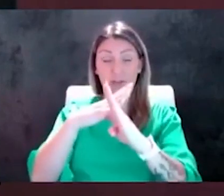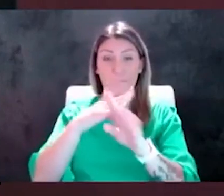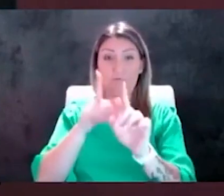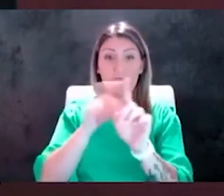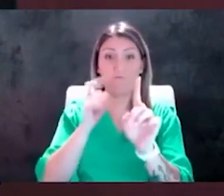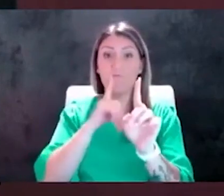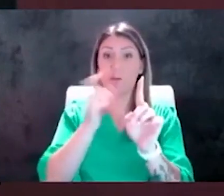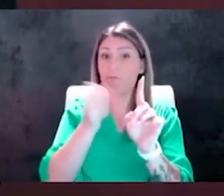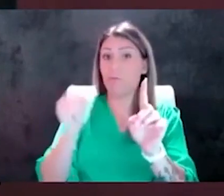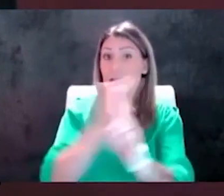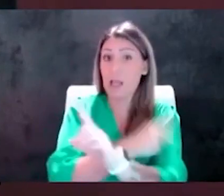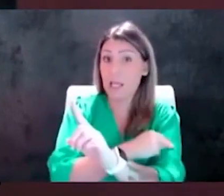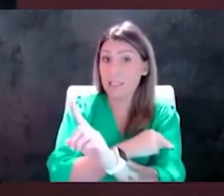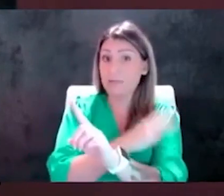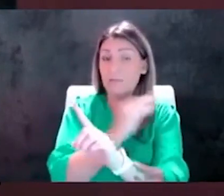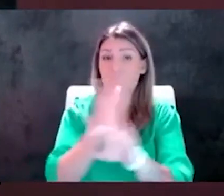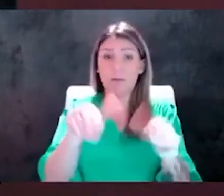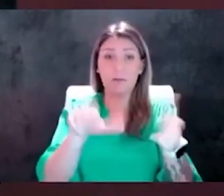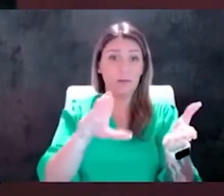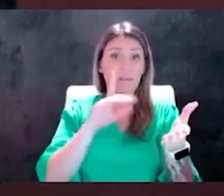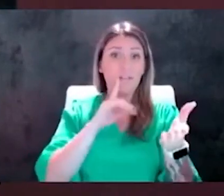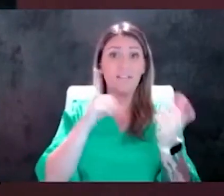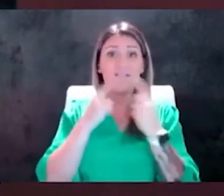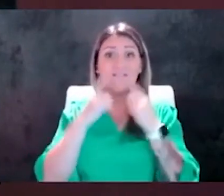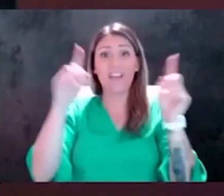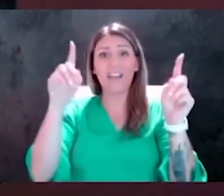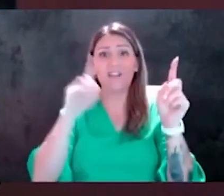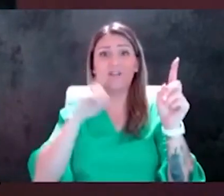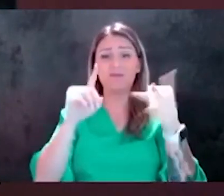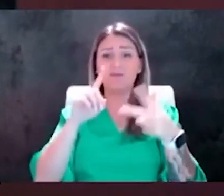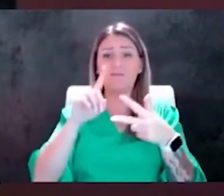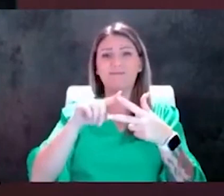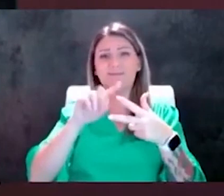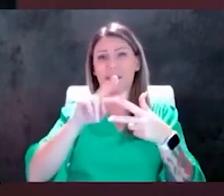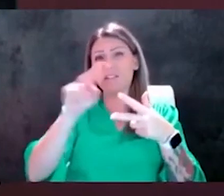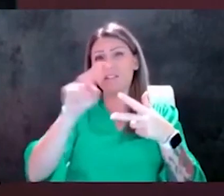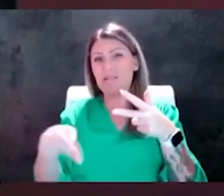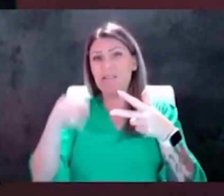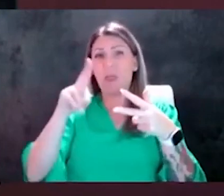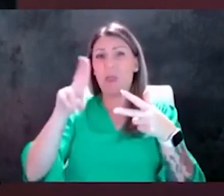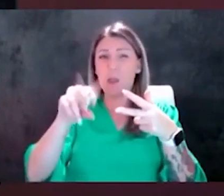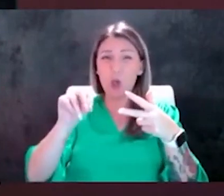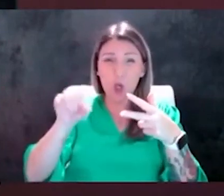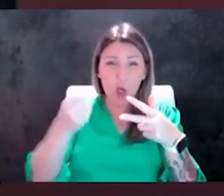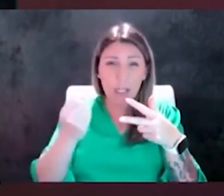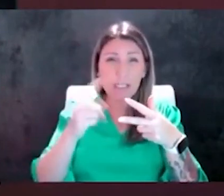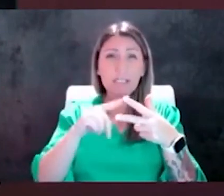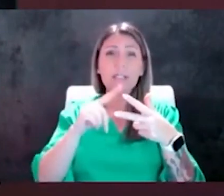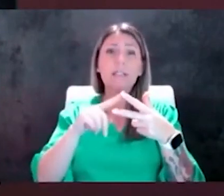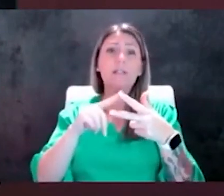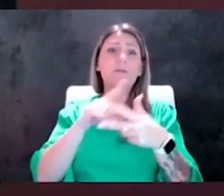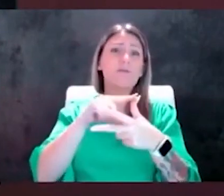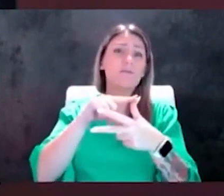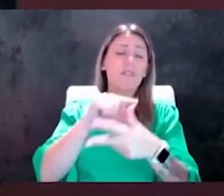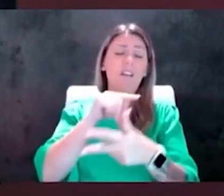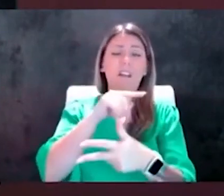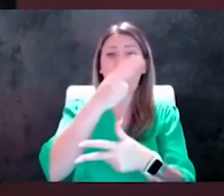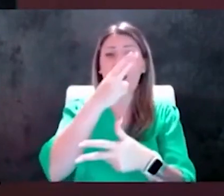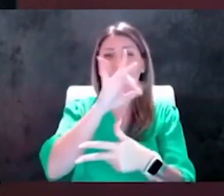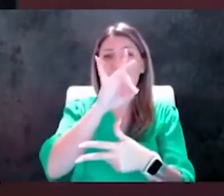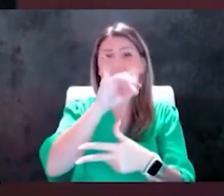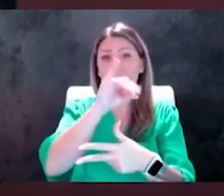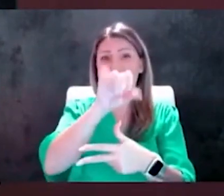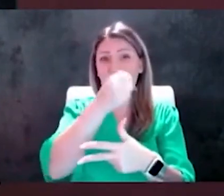tell you the Pfizer effectiveness has dropped down into the 30s or Moderna's dropped down into the high 80s, what they're really saying is